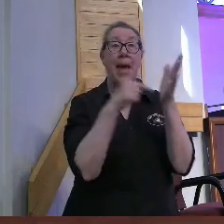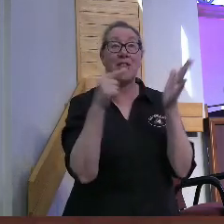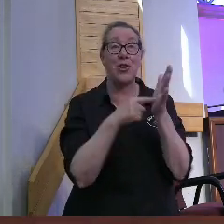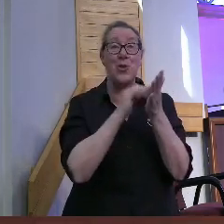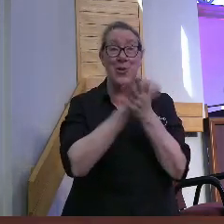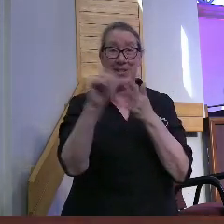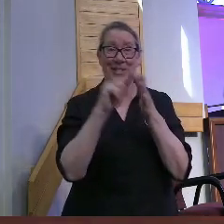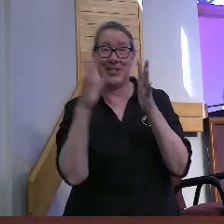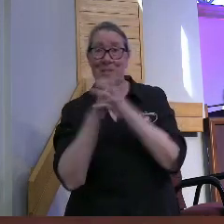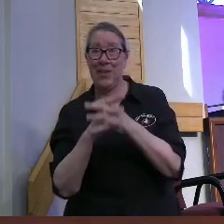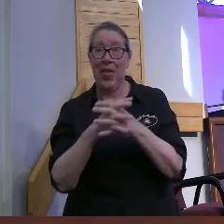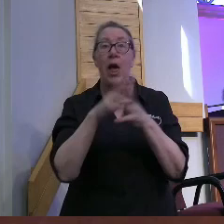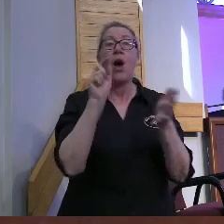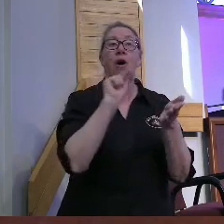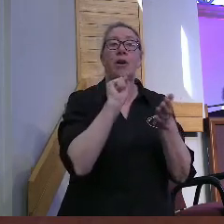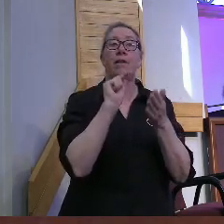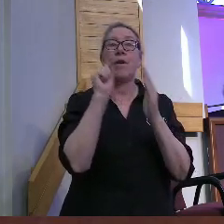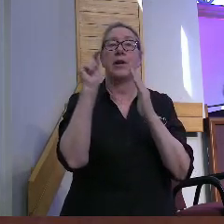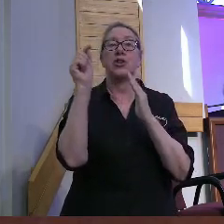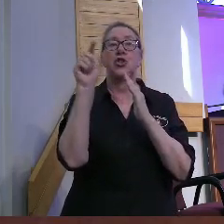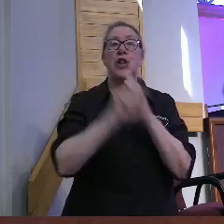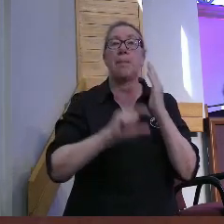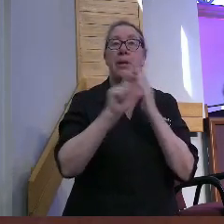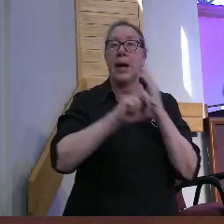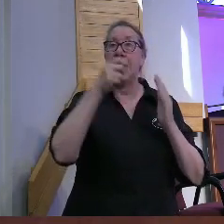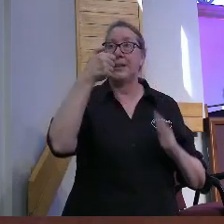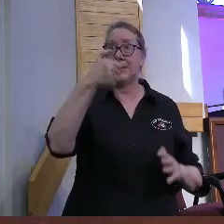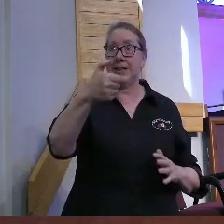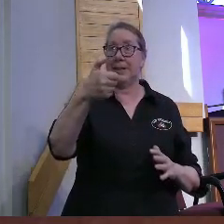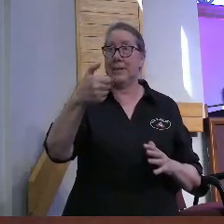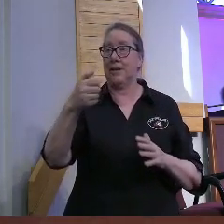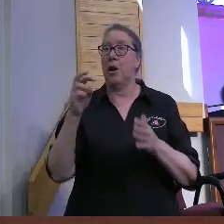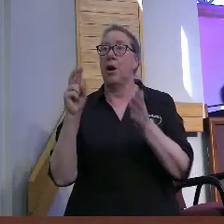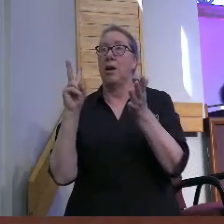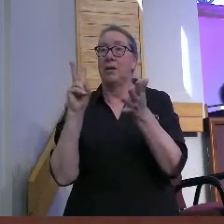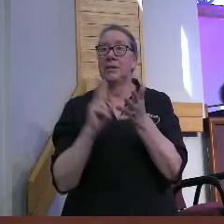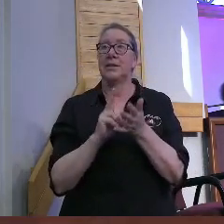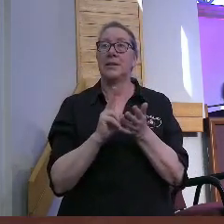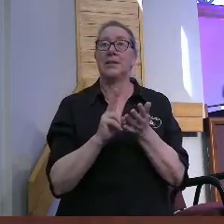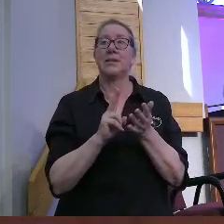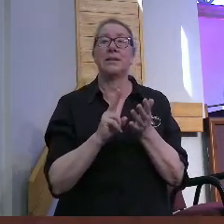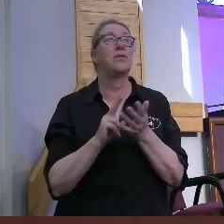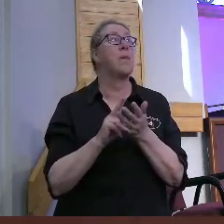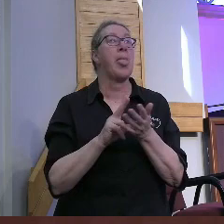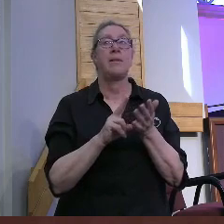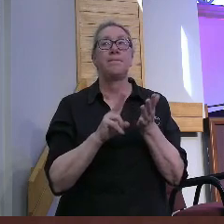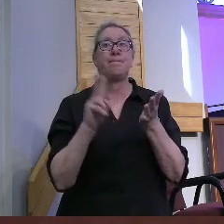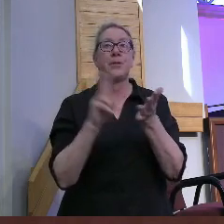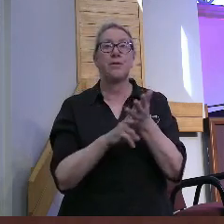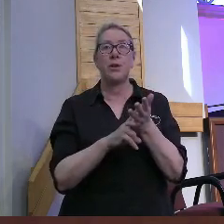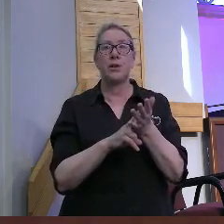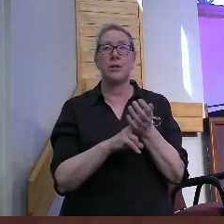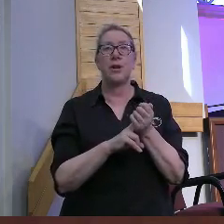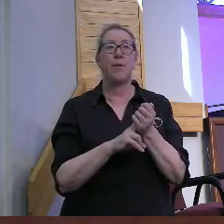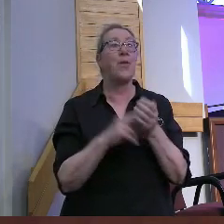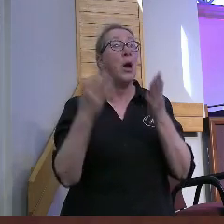Matthew chapter 6. It's great to have our guests joining us online, especially those that are joining us from India. We have a very big audience joining us from India.